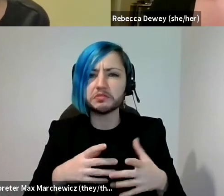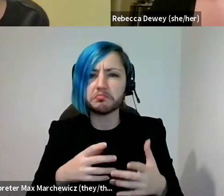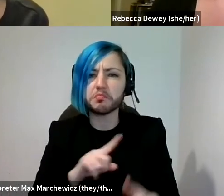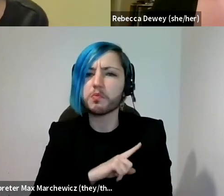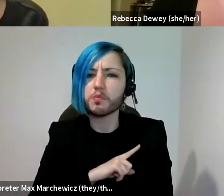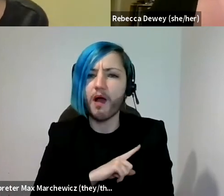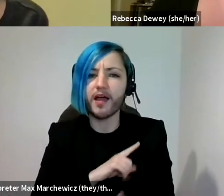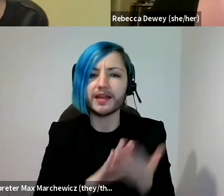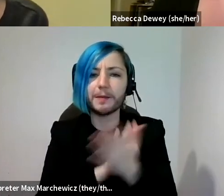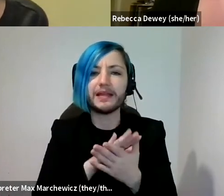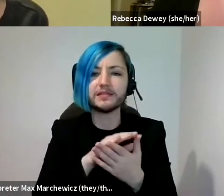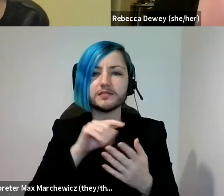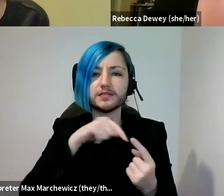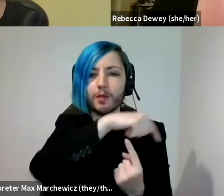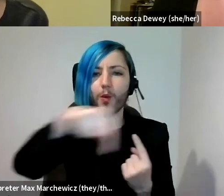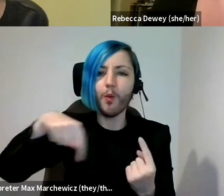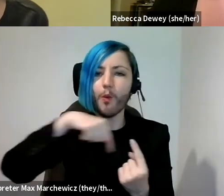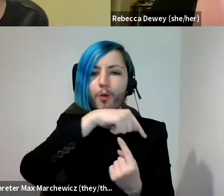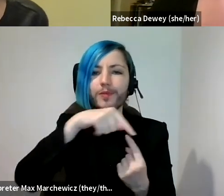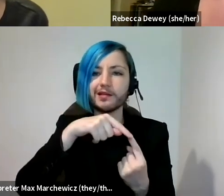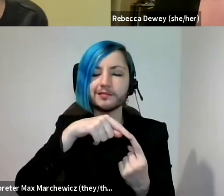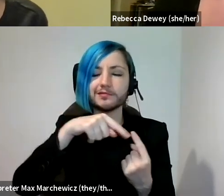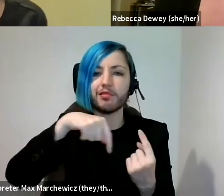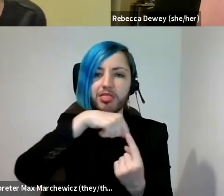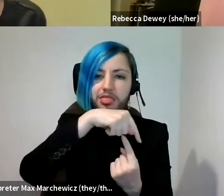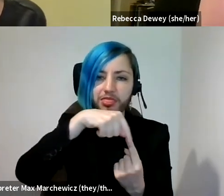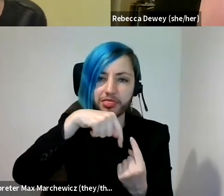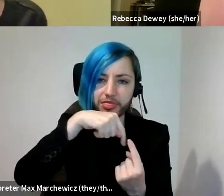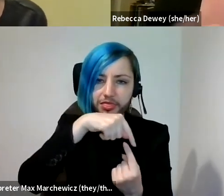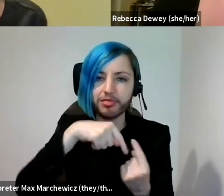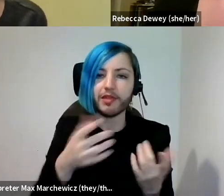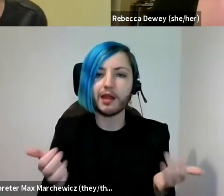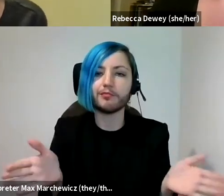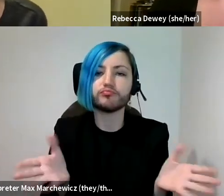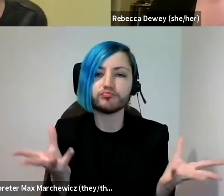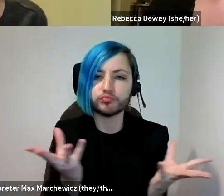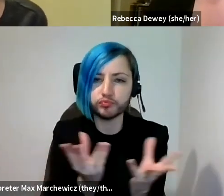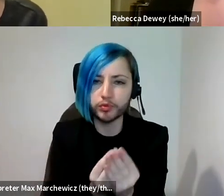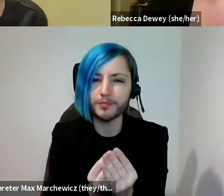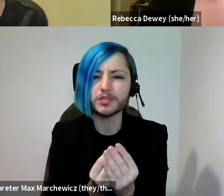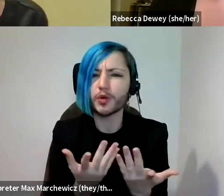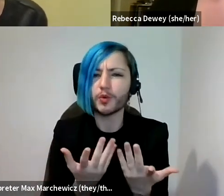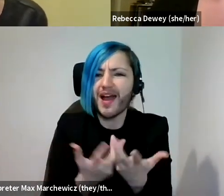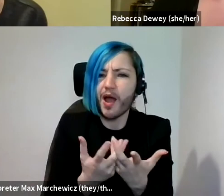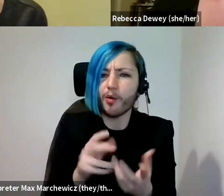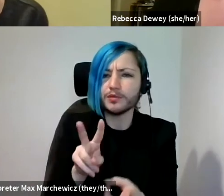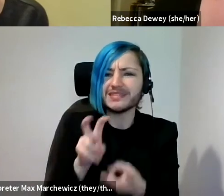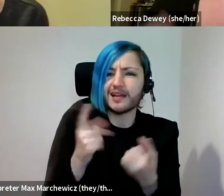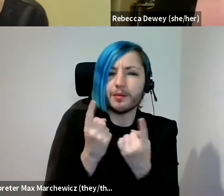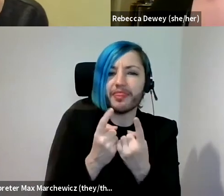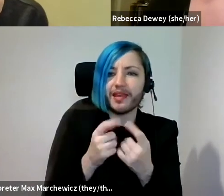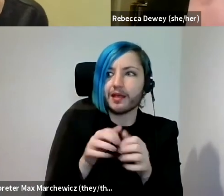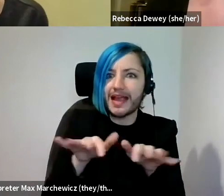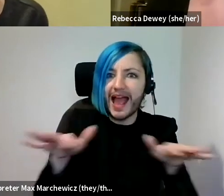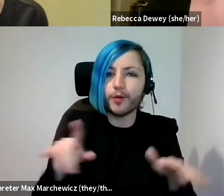and merge? And how can you detect something that's coming out of them? Surely nothing should be able to get